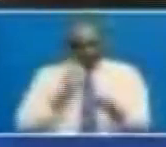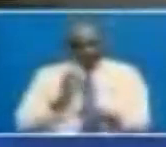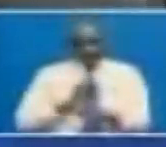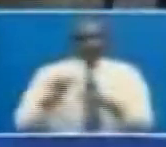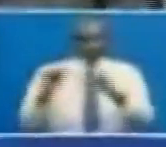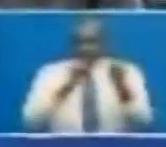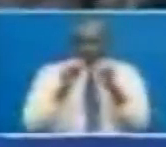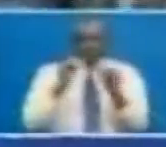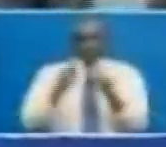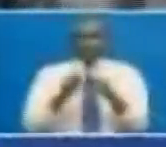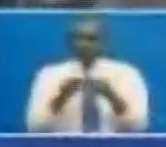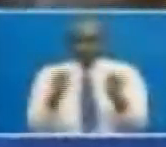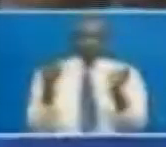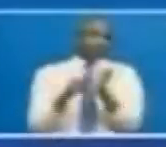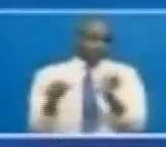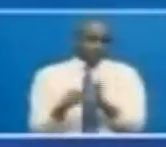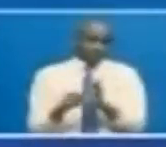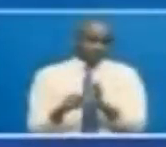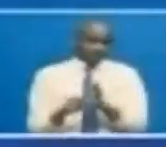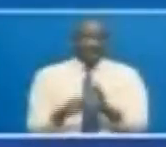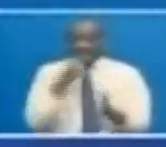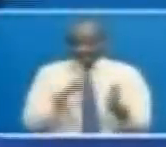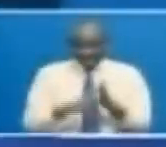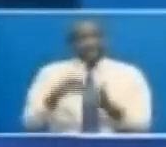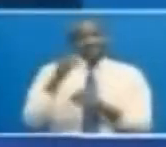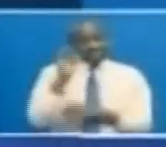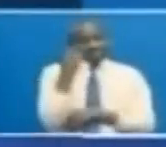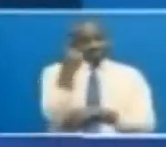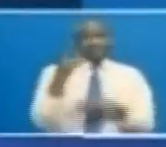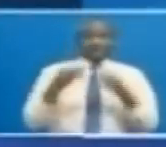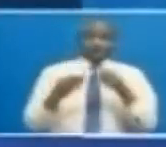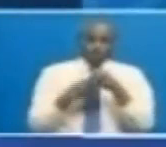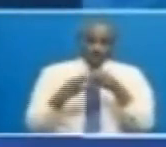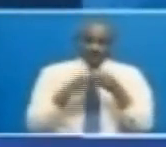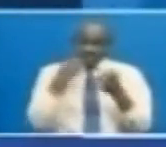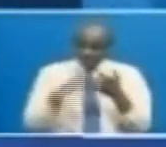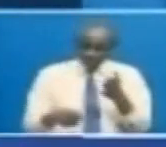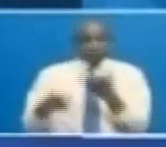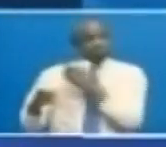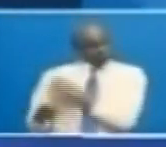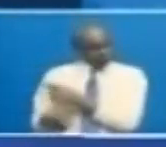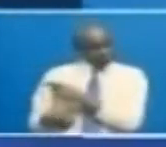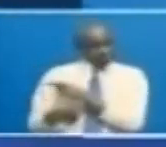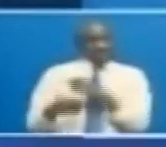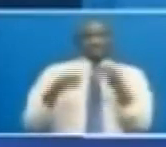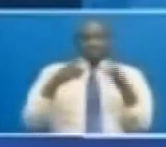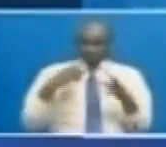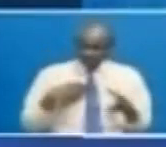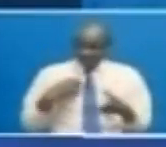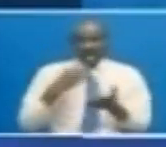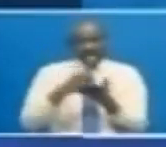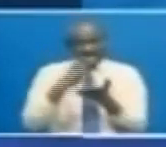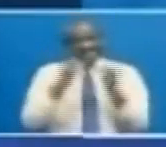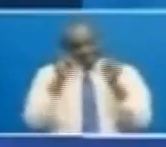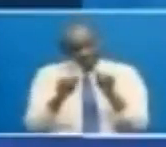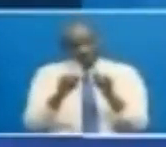is enhanced to solve the problem. The letter dated 31st August states, among other things, that the freeze on hiring new